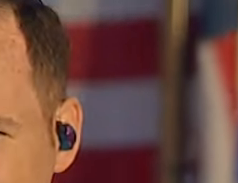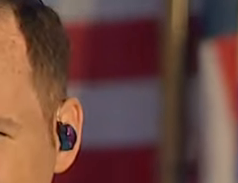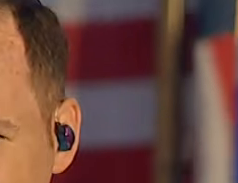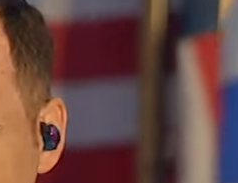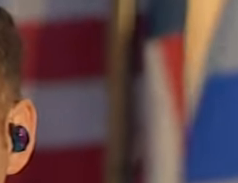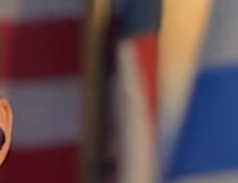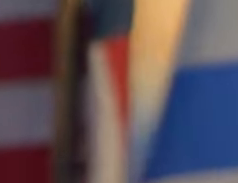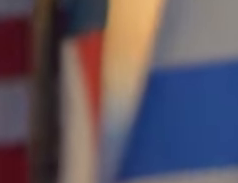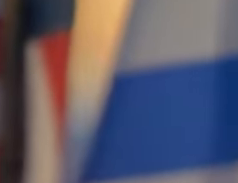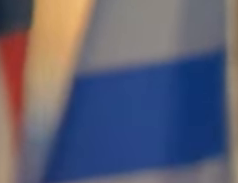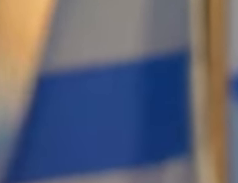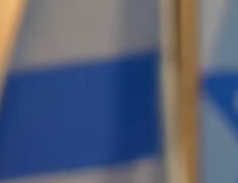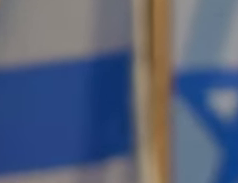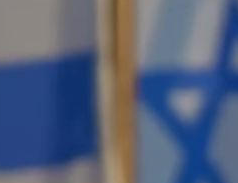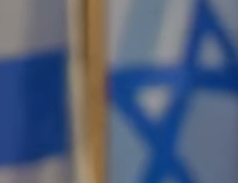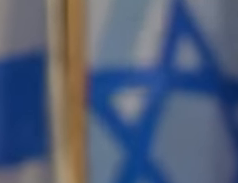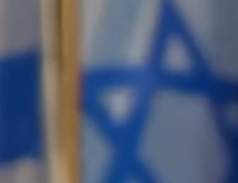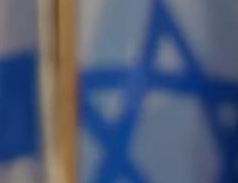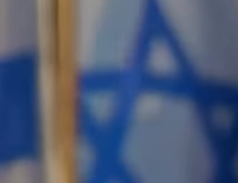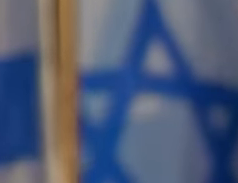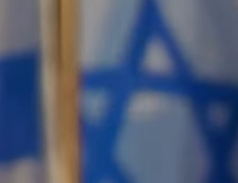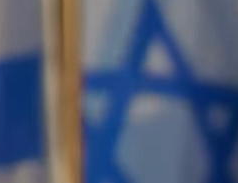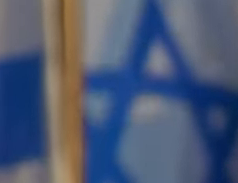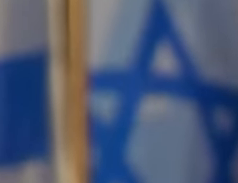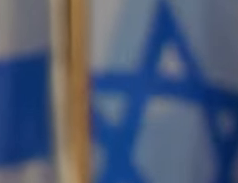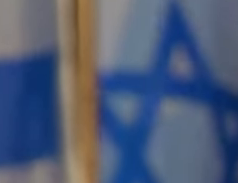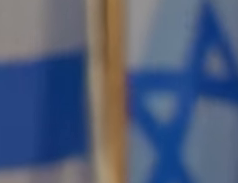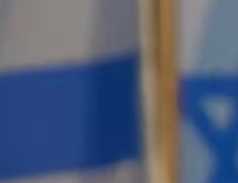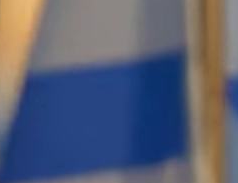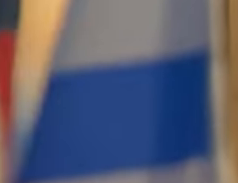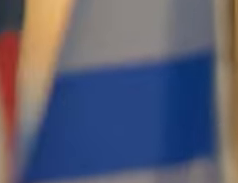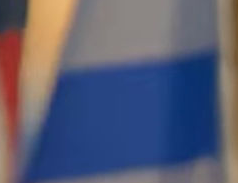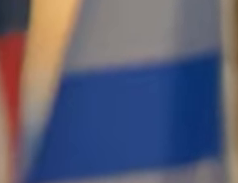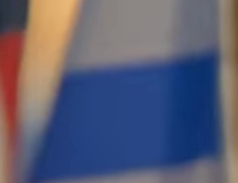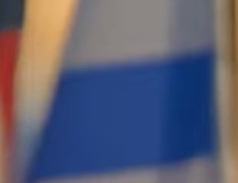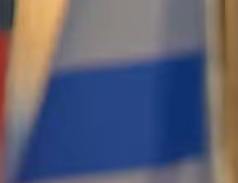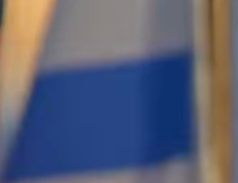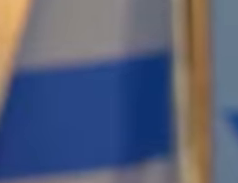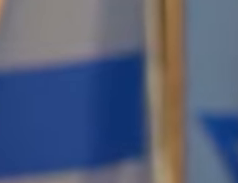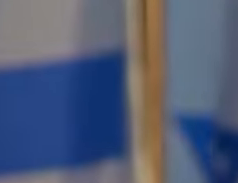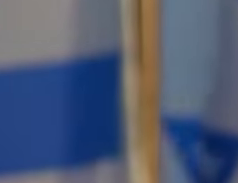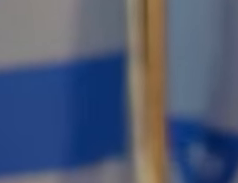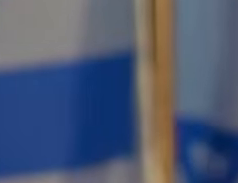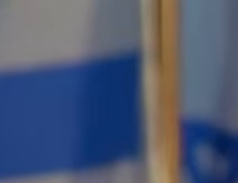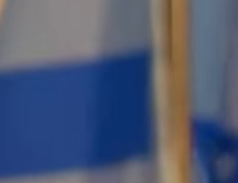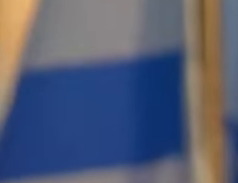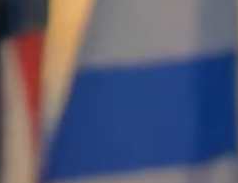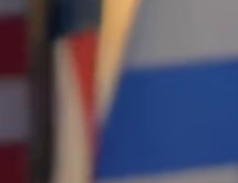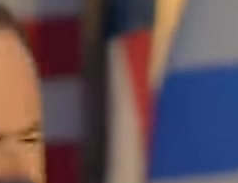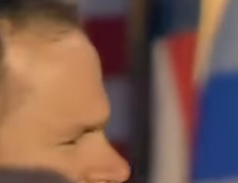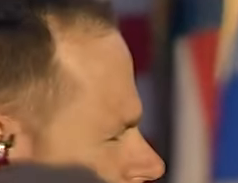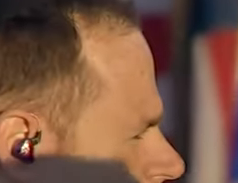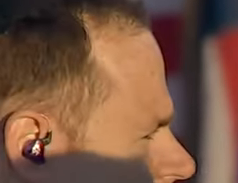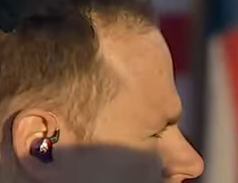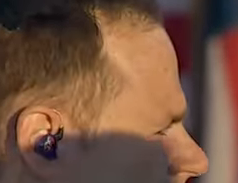Everybody, please sing along with us as loud as you possibly can. We want to hear each and every one of